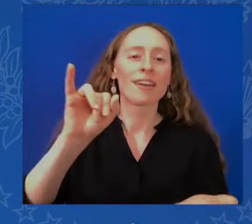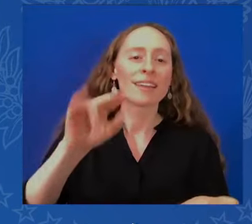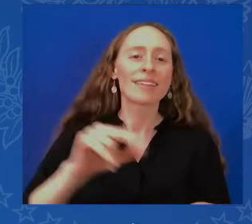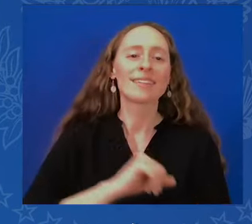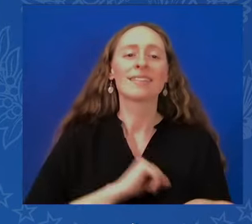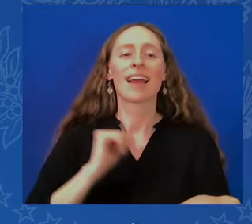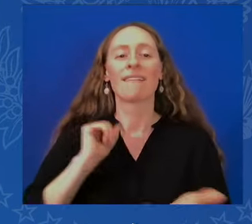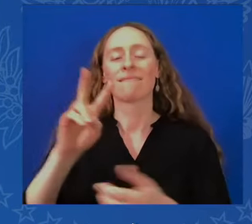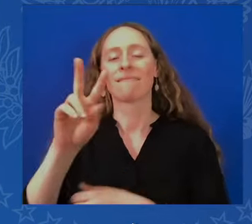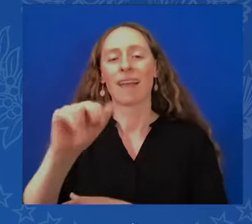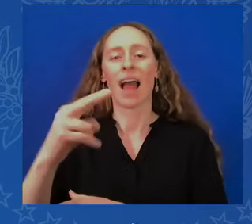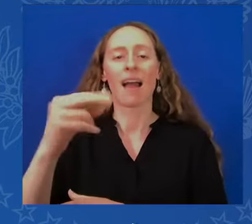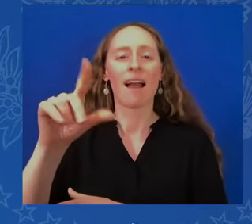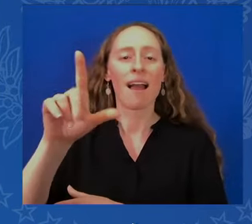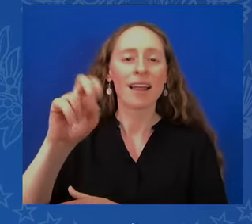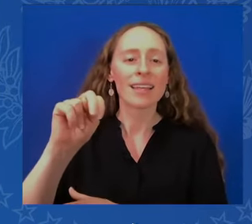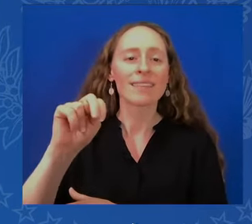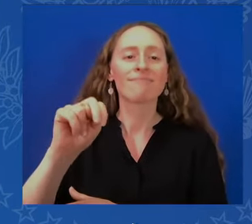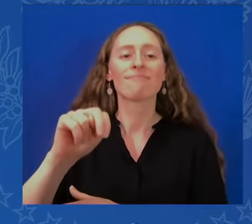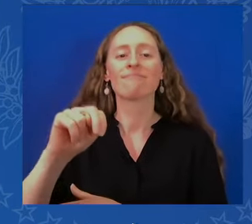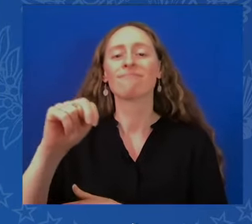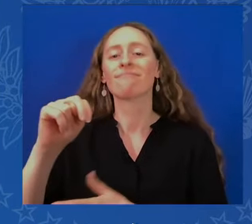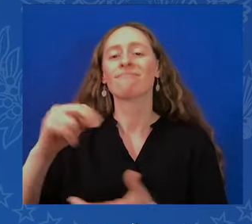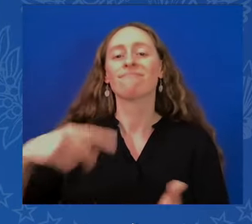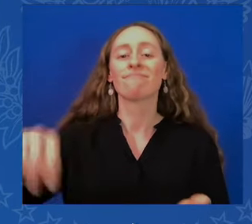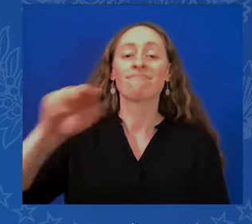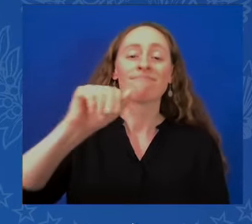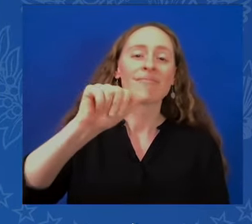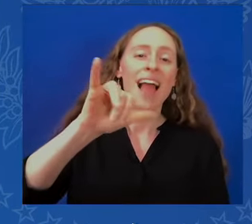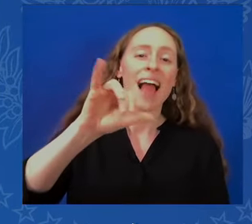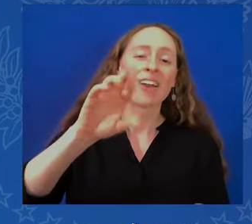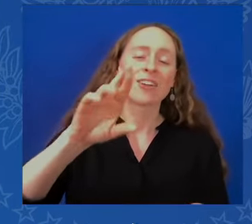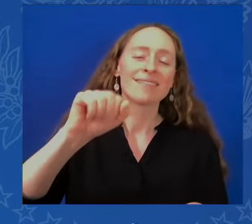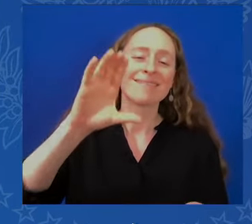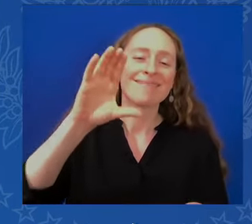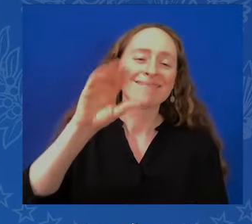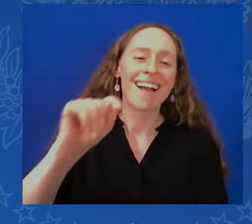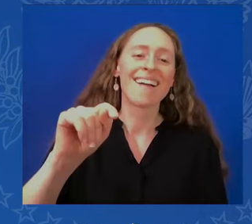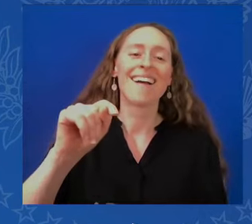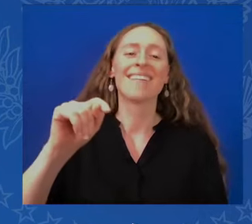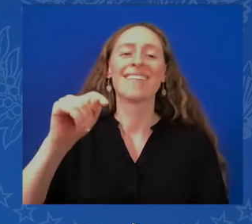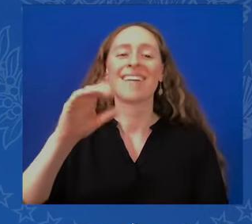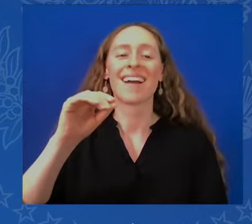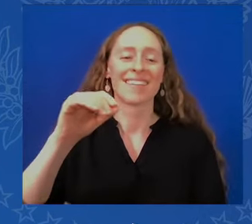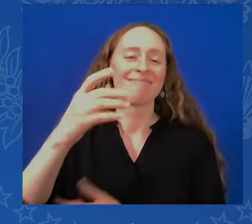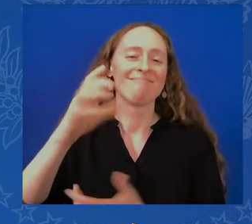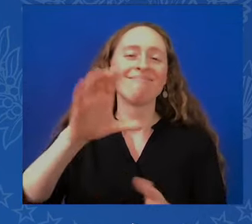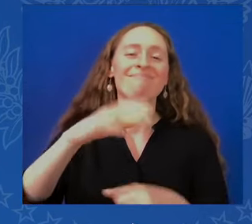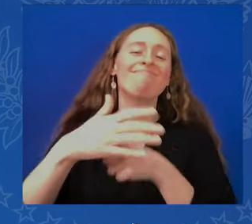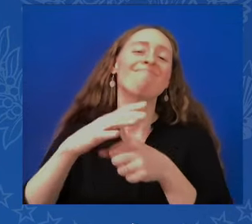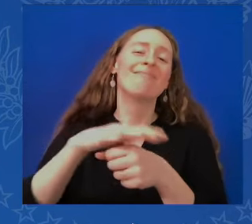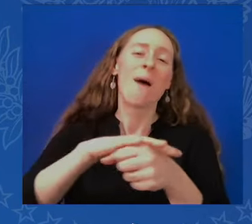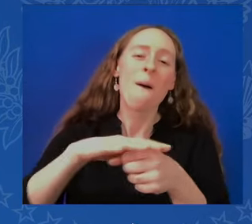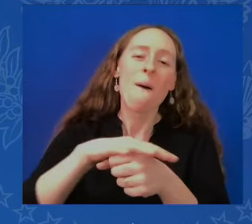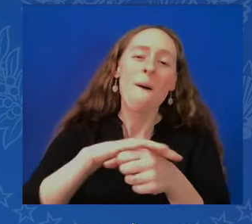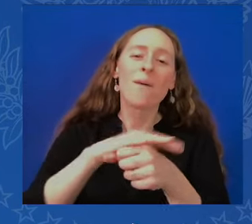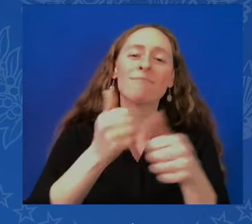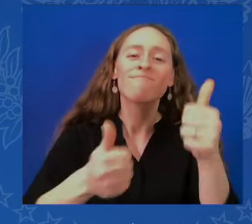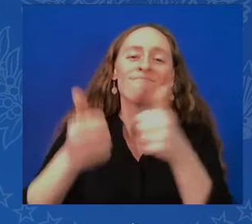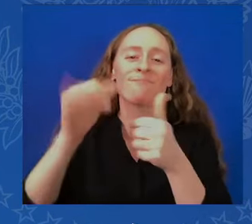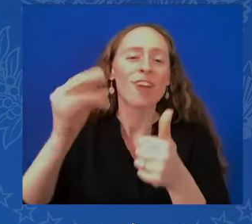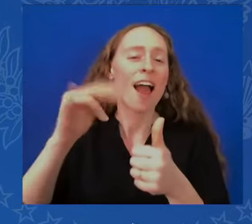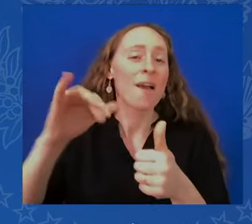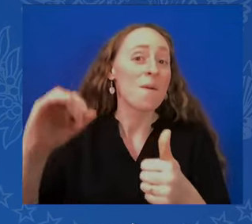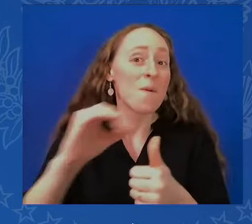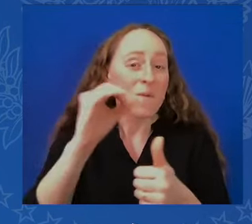as rapidly as possible. And folks, we're determined to come back even stronger. We're the only nation that's gone through